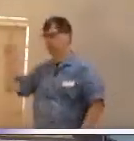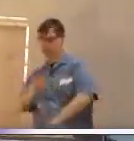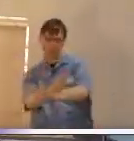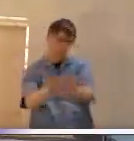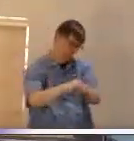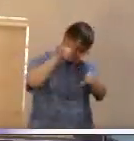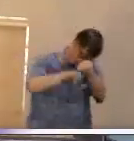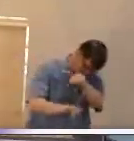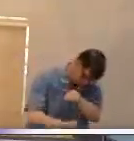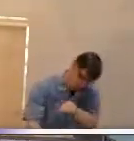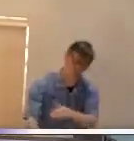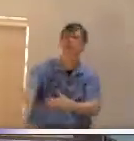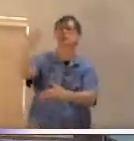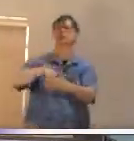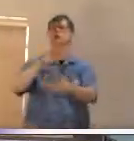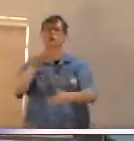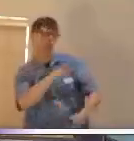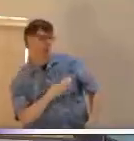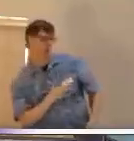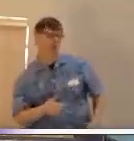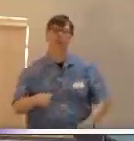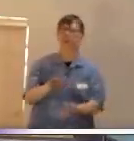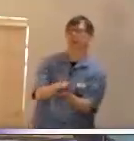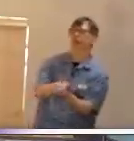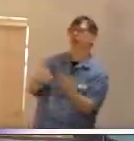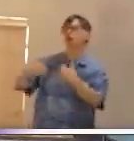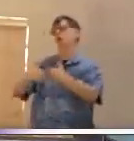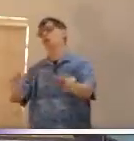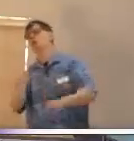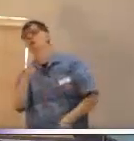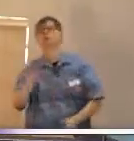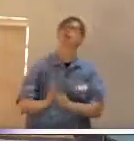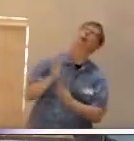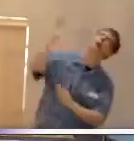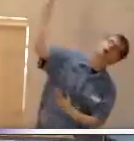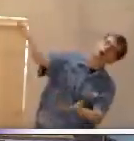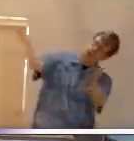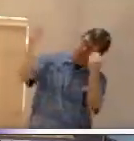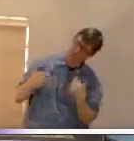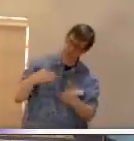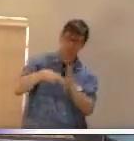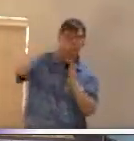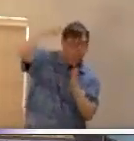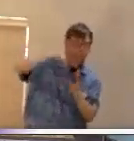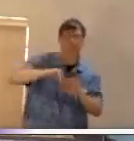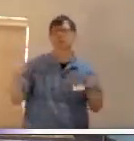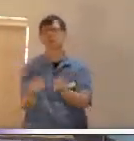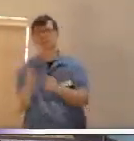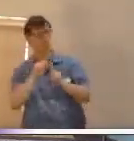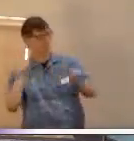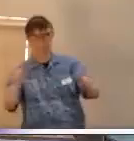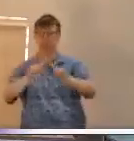just deepens in your heart, that the teaching opens you up, that it brings new insights, that it points you in a